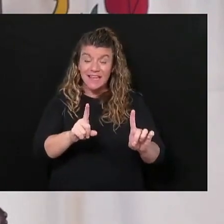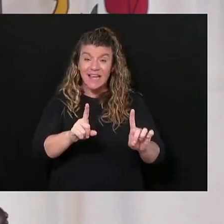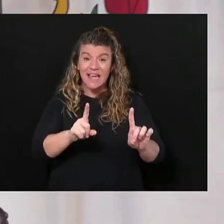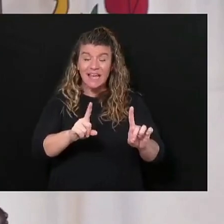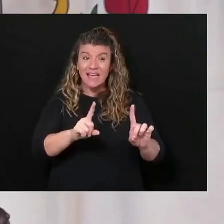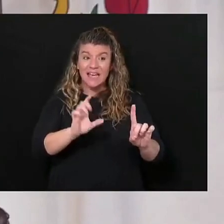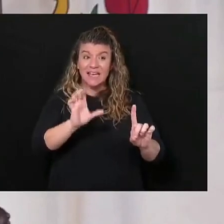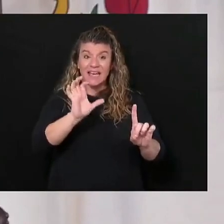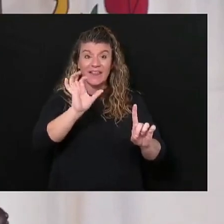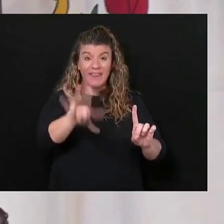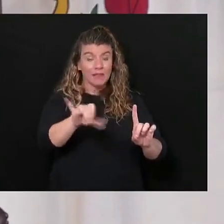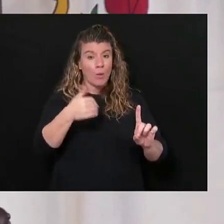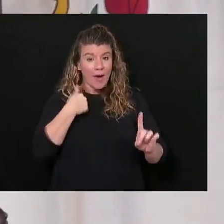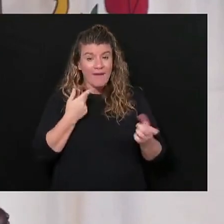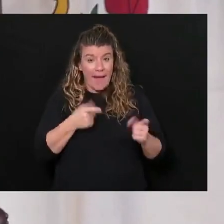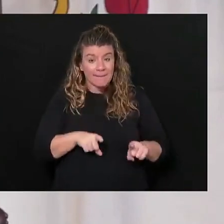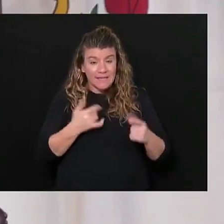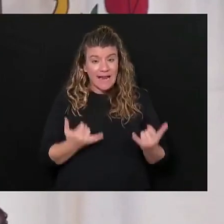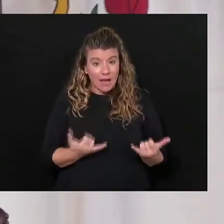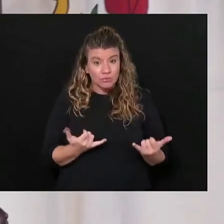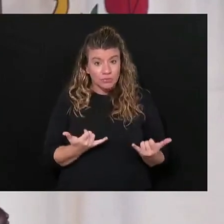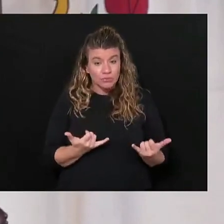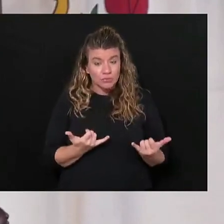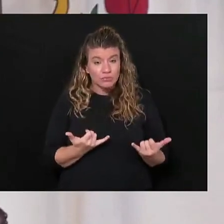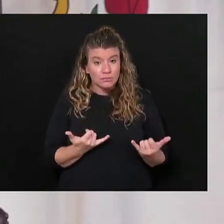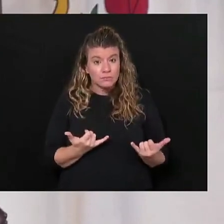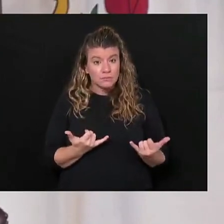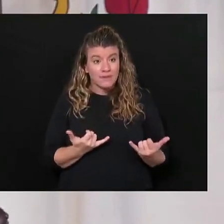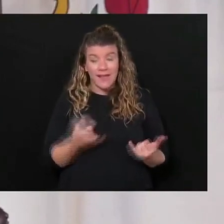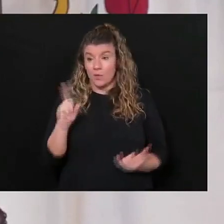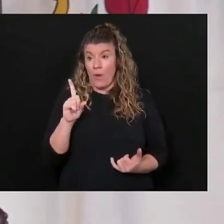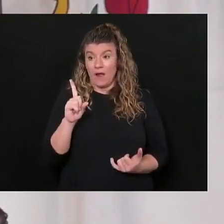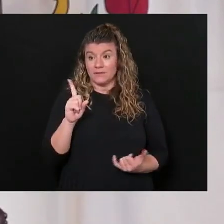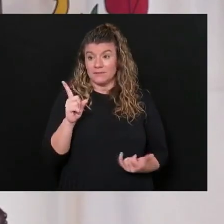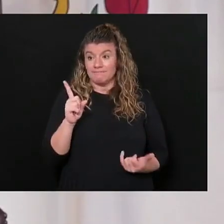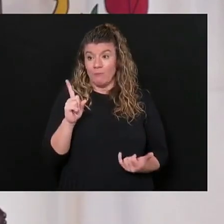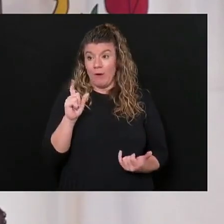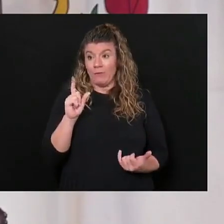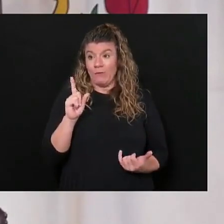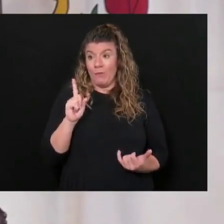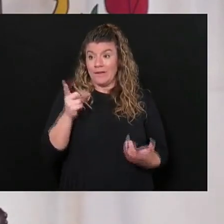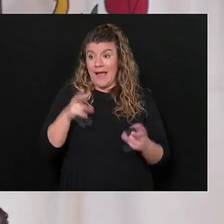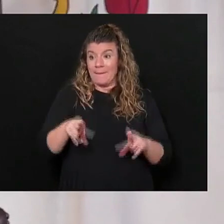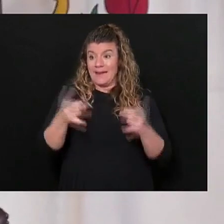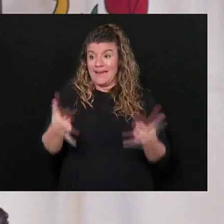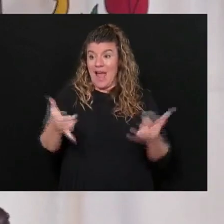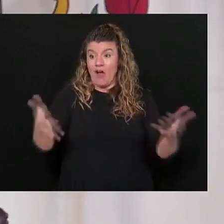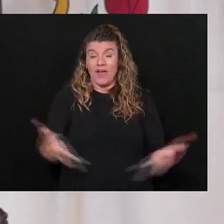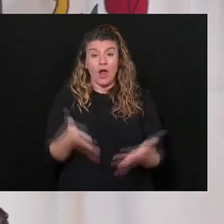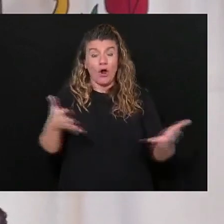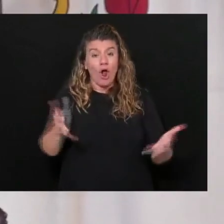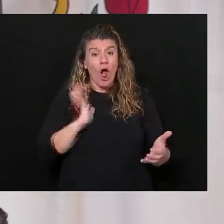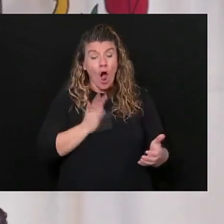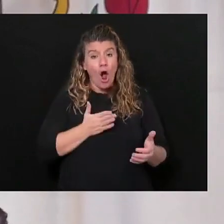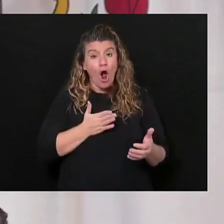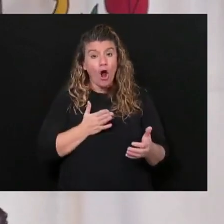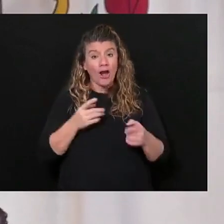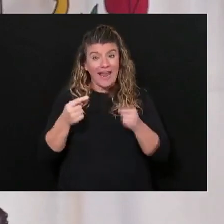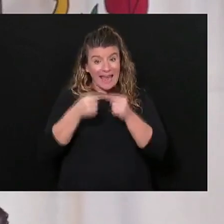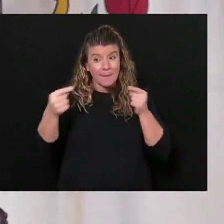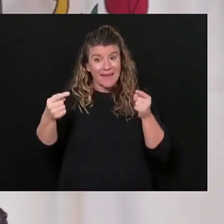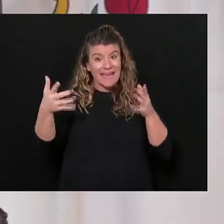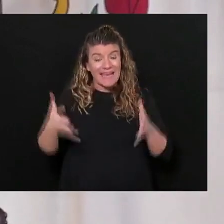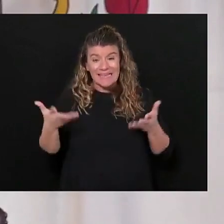that's exactly what we have. Exactly where we're at. The enemy's right at our borders.